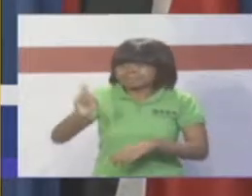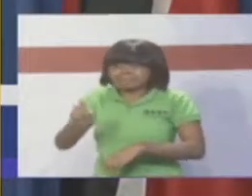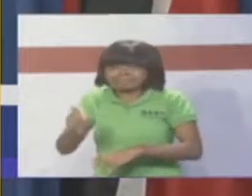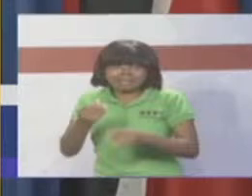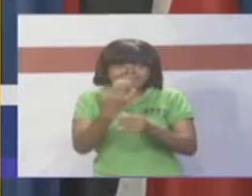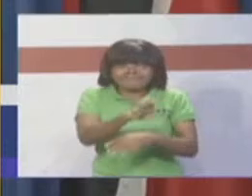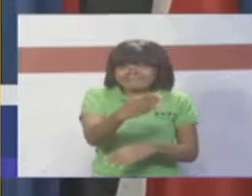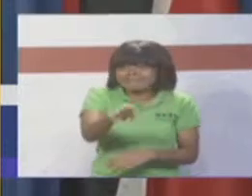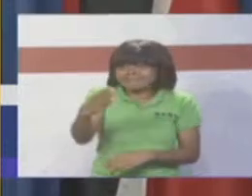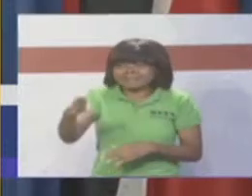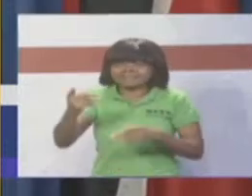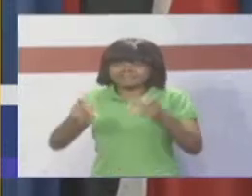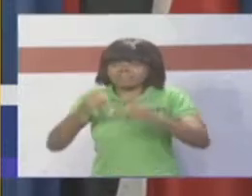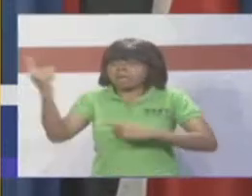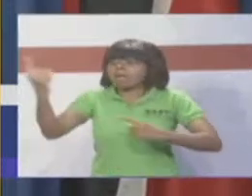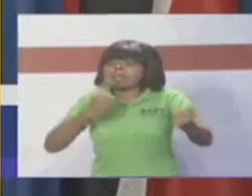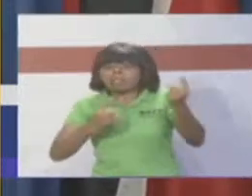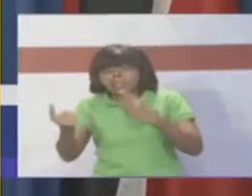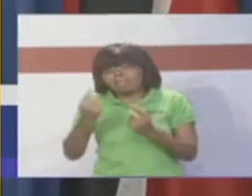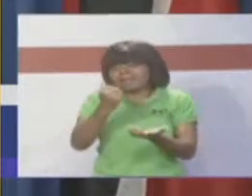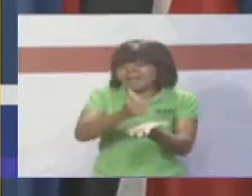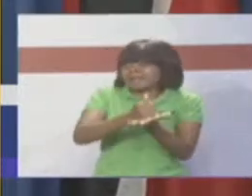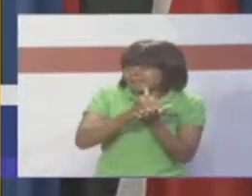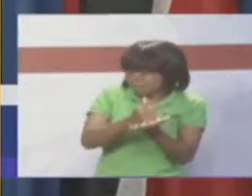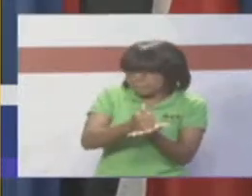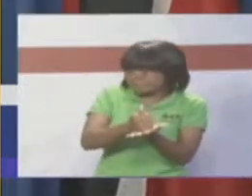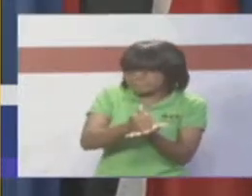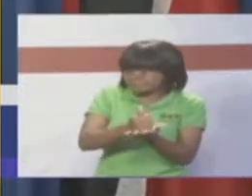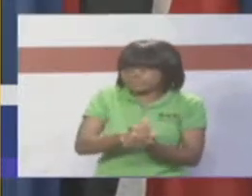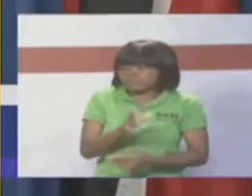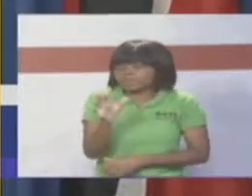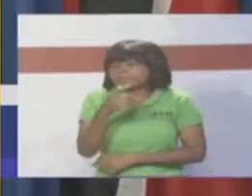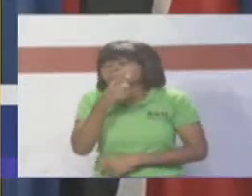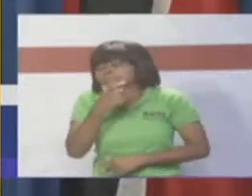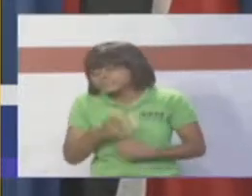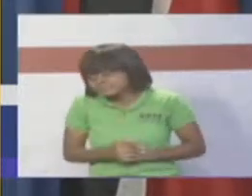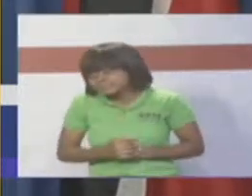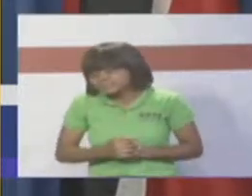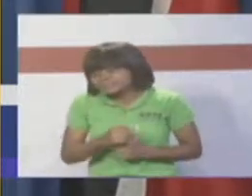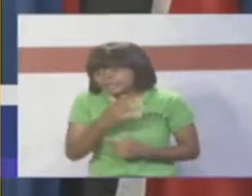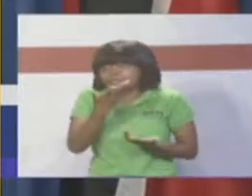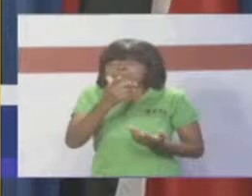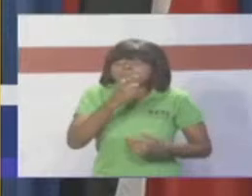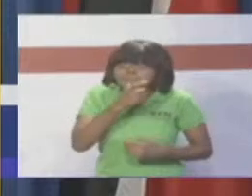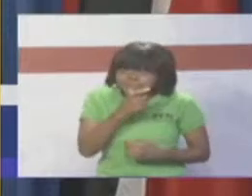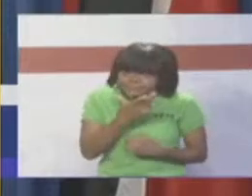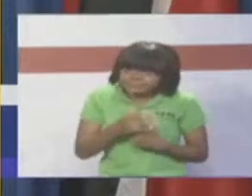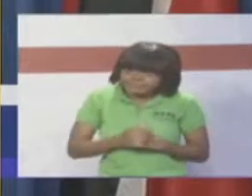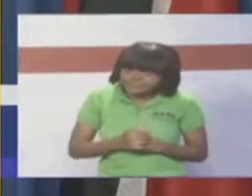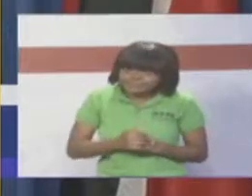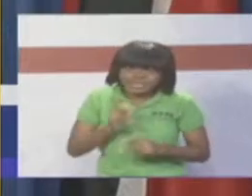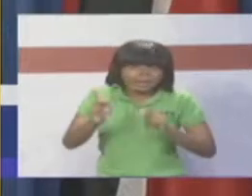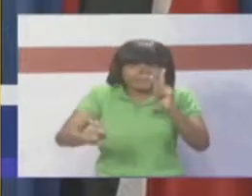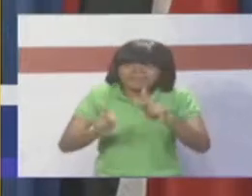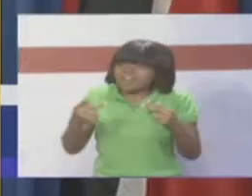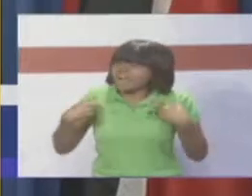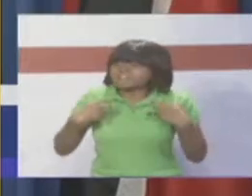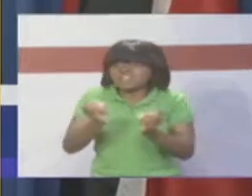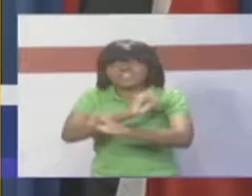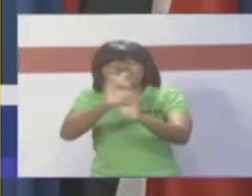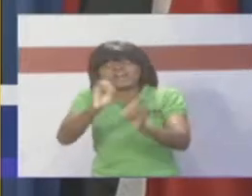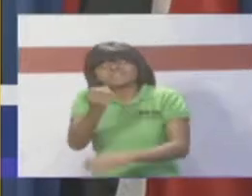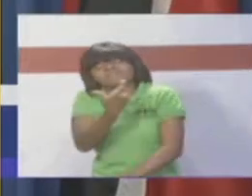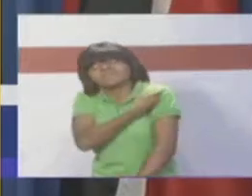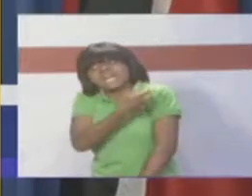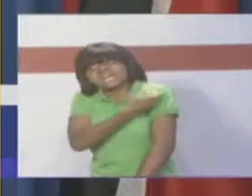happens largely to the people who are not vaccinated. And on that basis, we've been saying there is a